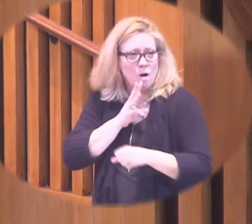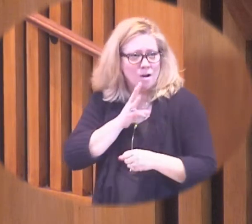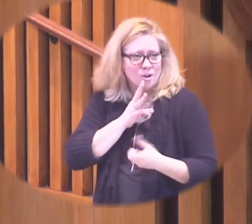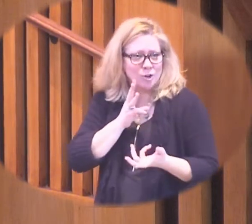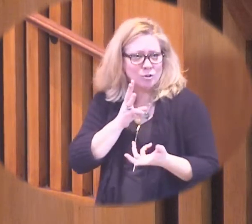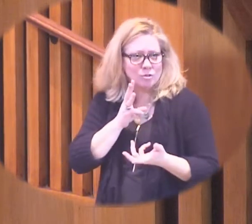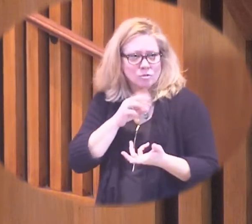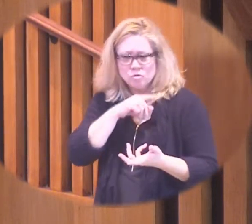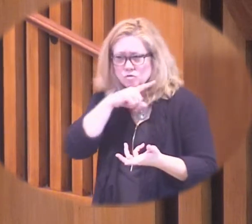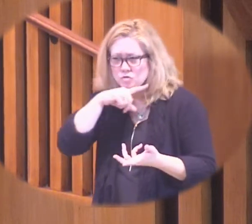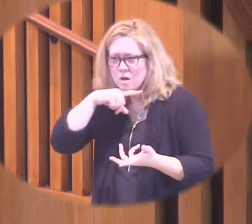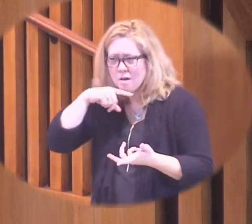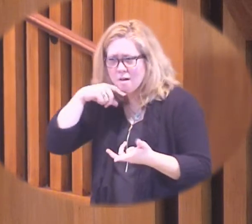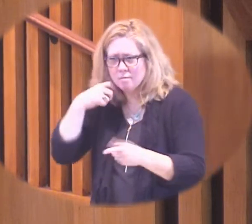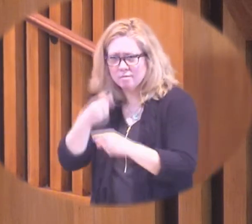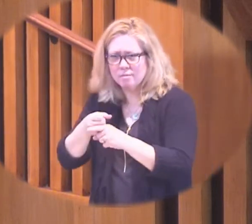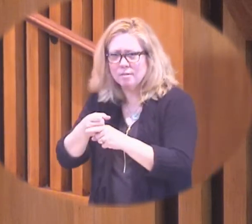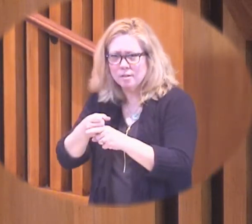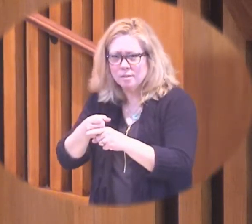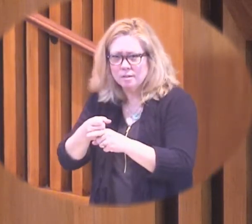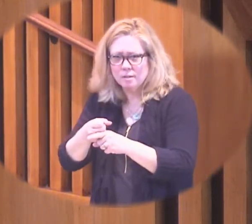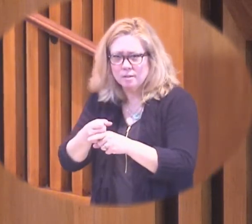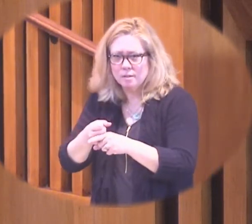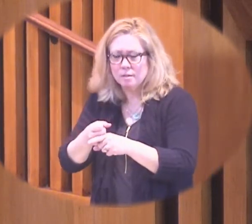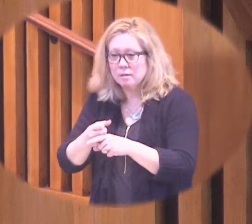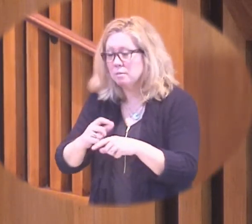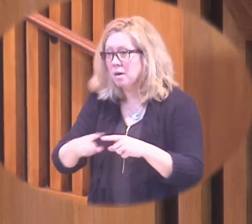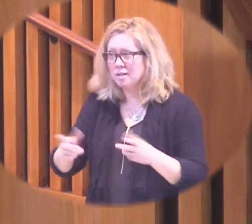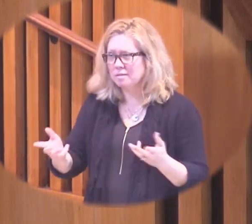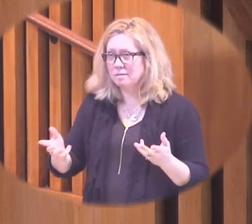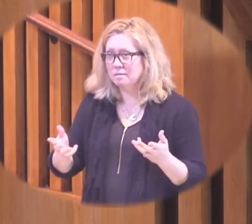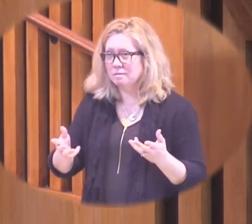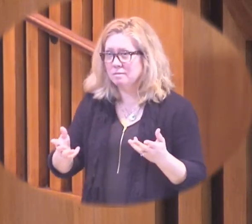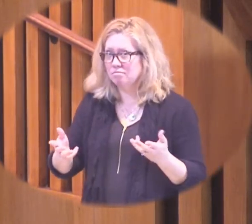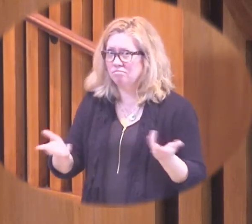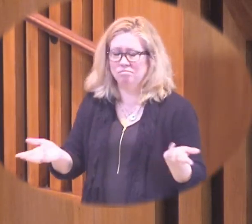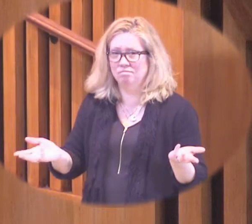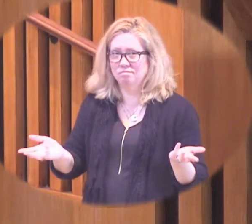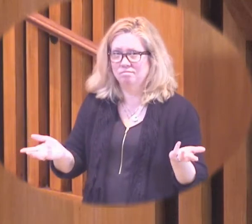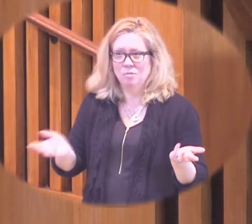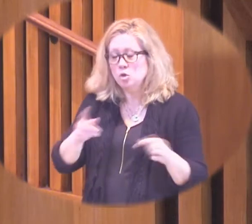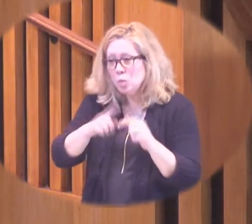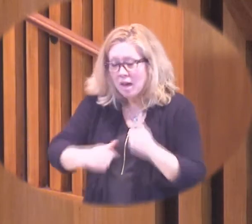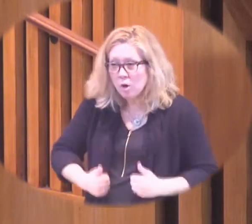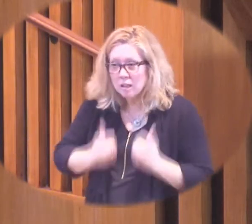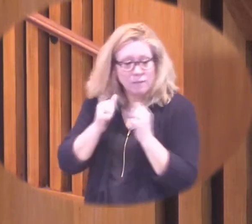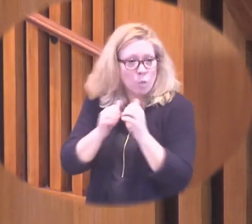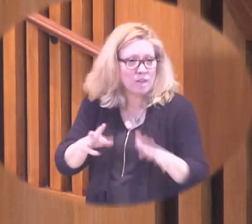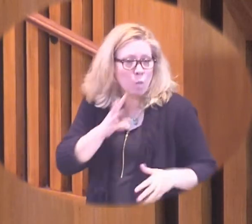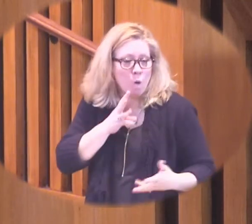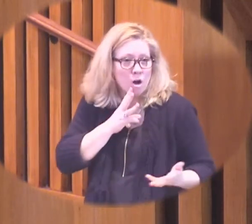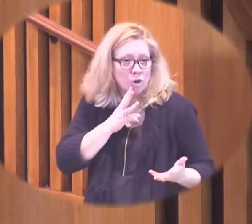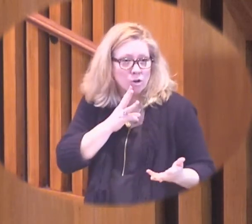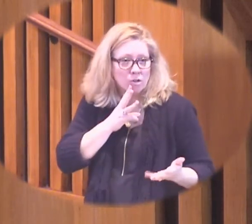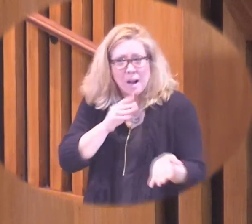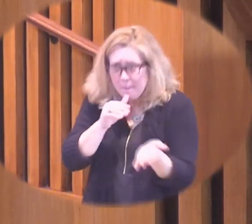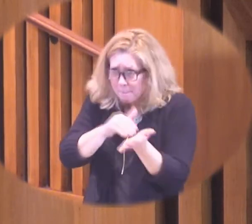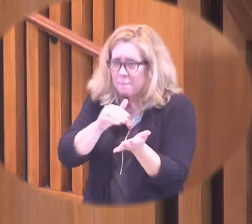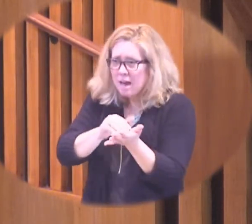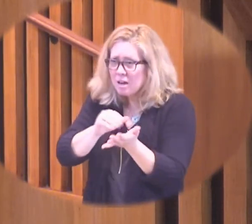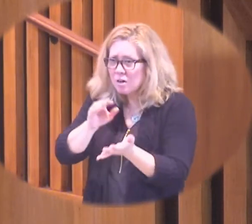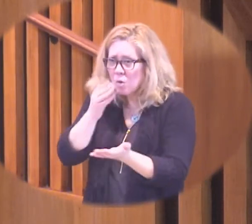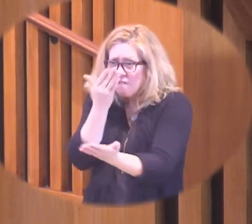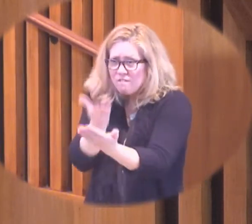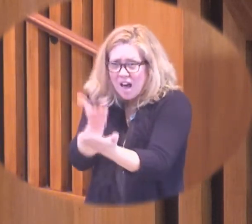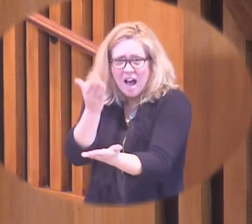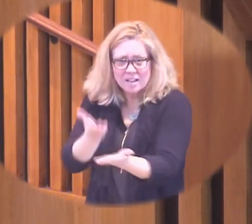droughts. We cannot live without it. I believe it is a medical fact that